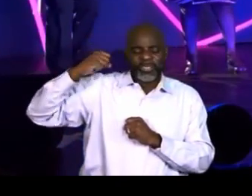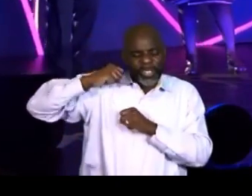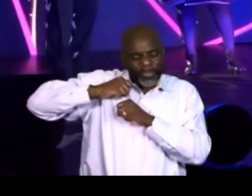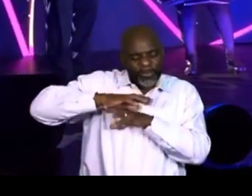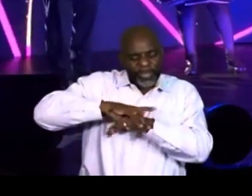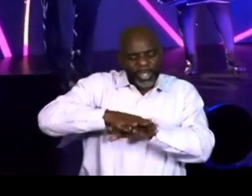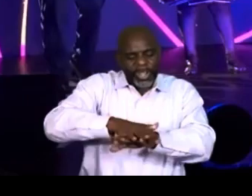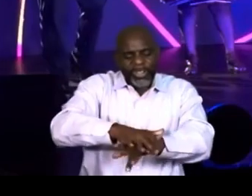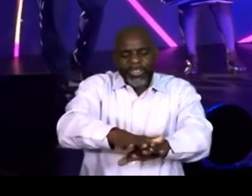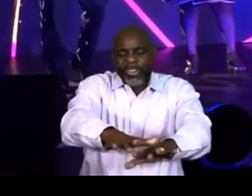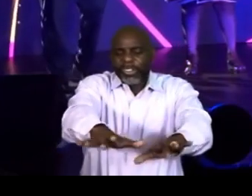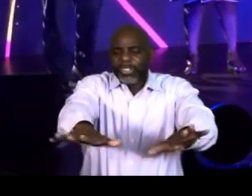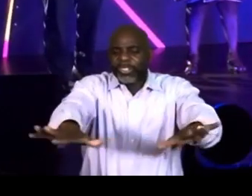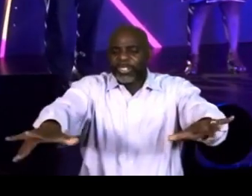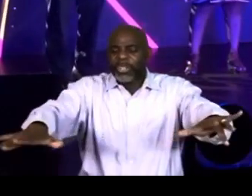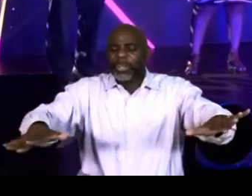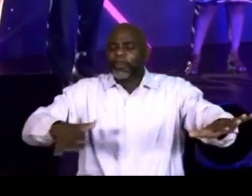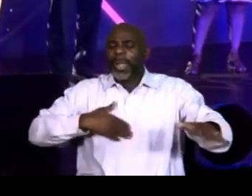my Savior.